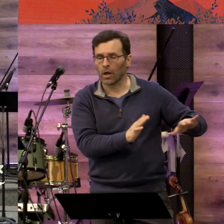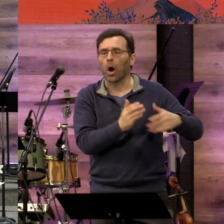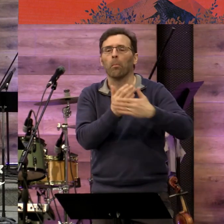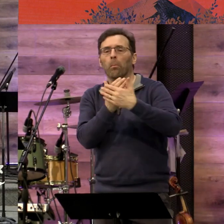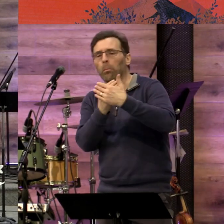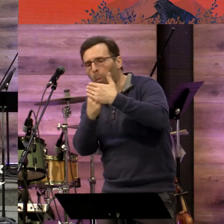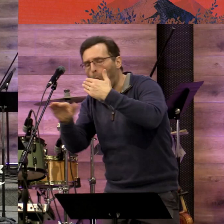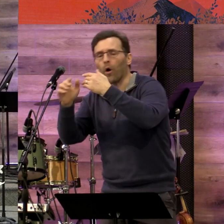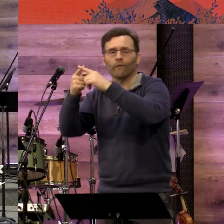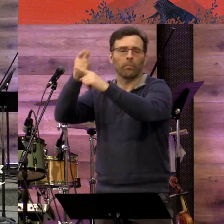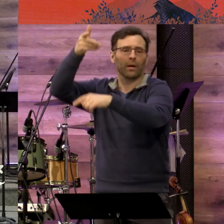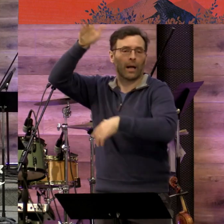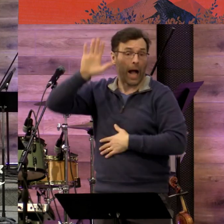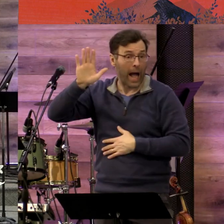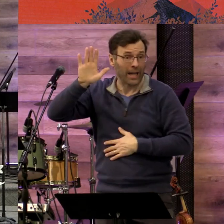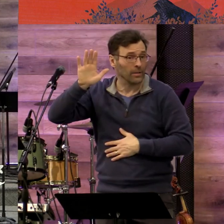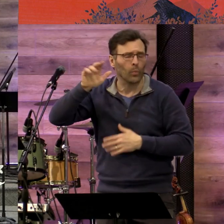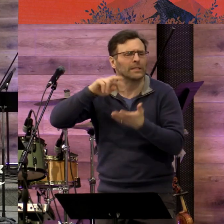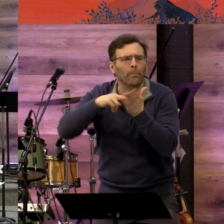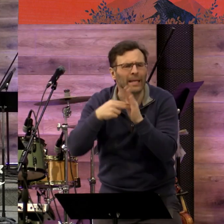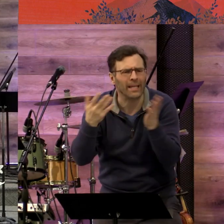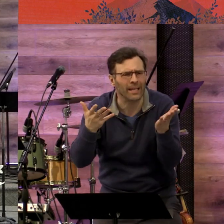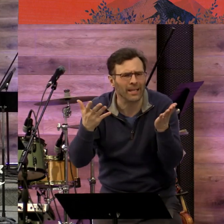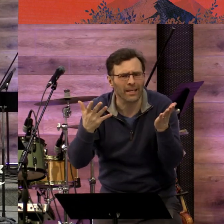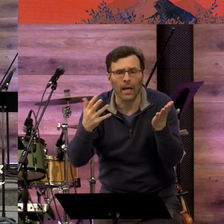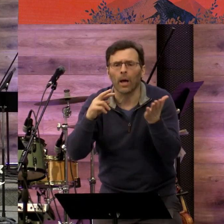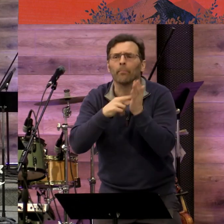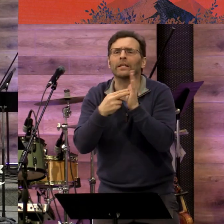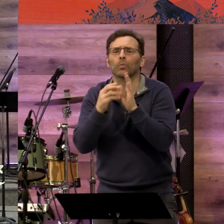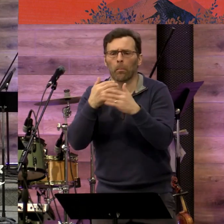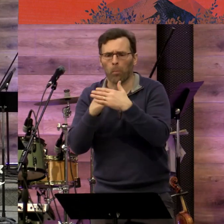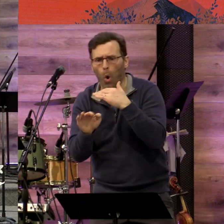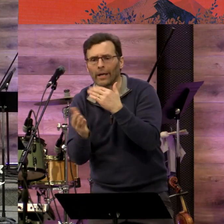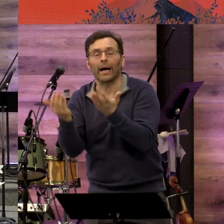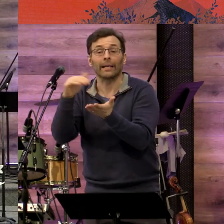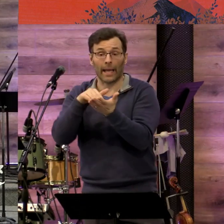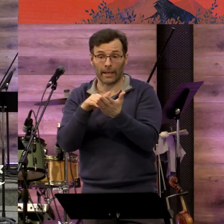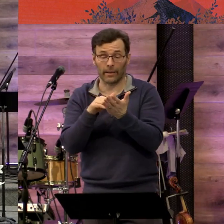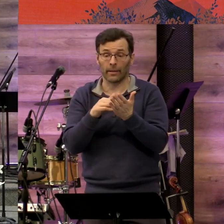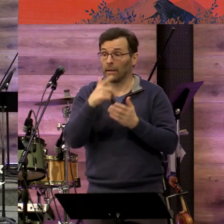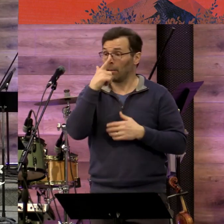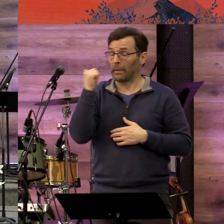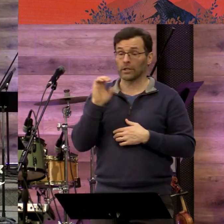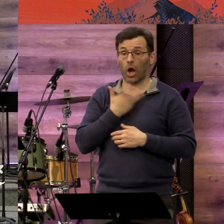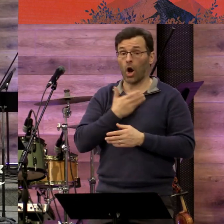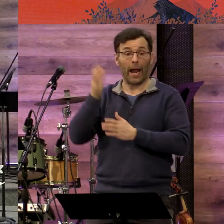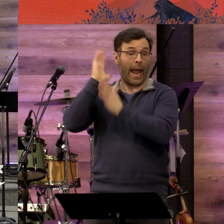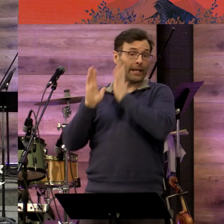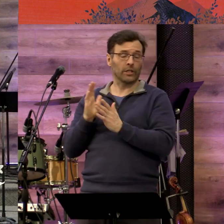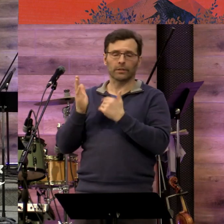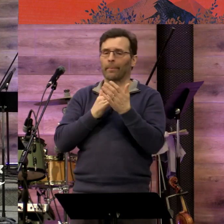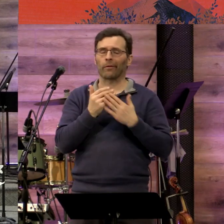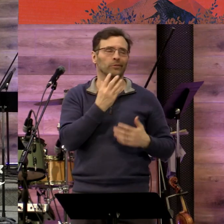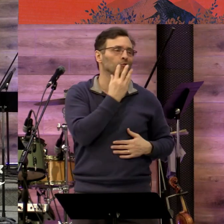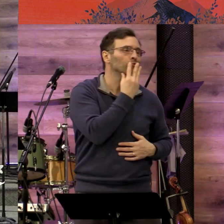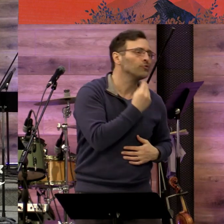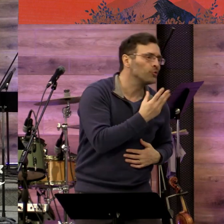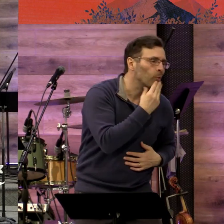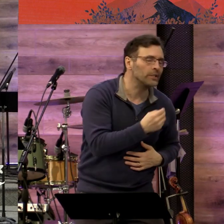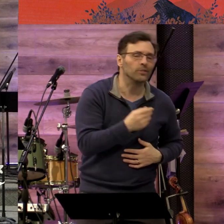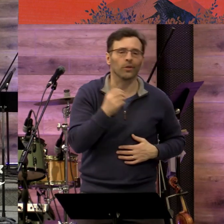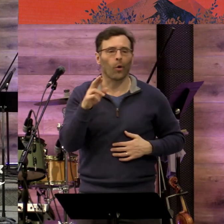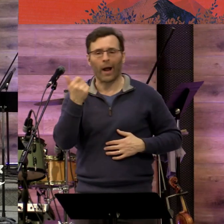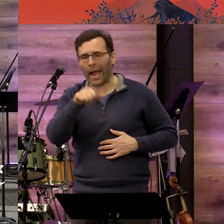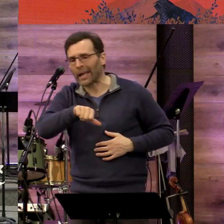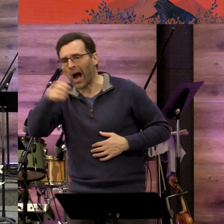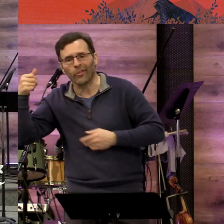of God. What does that even mean? It means that we're born again, not because of our ancestry, whether we're Jewish or any